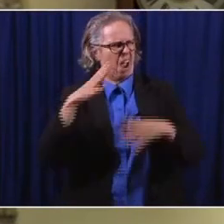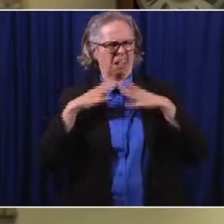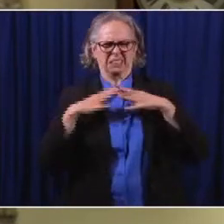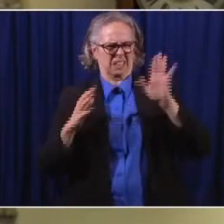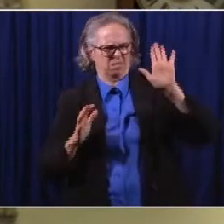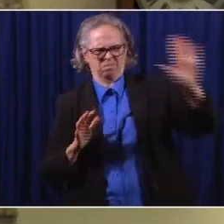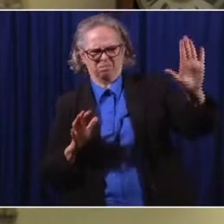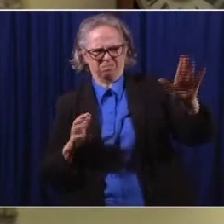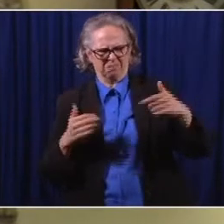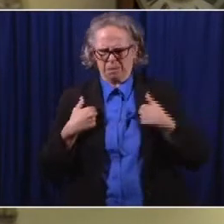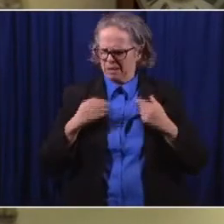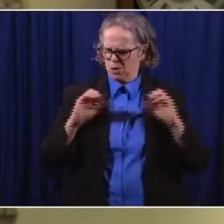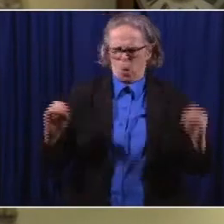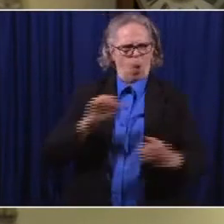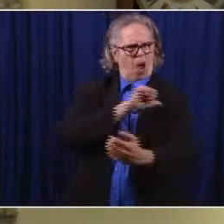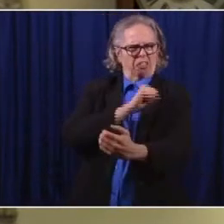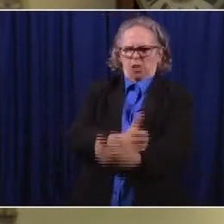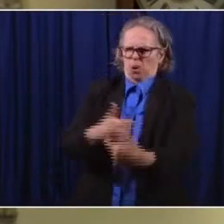or what I do in regard to churches.